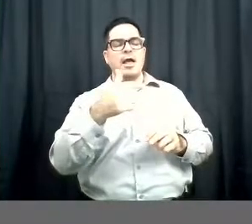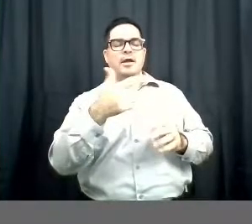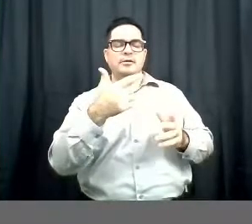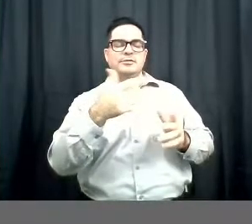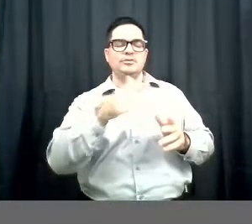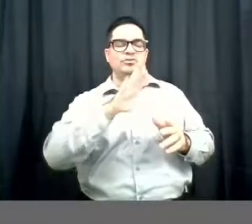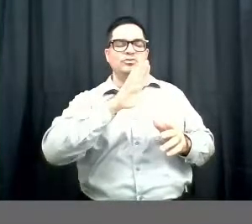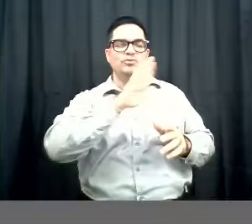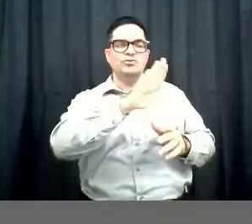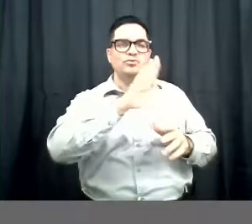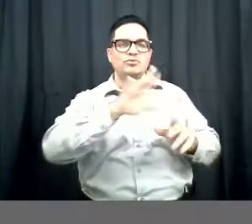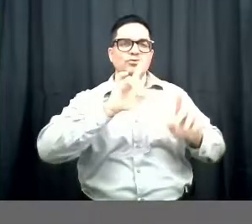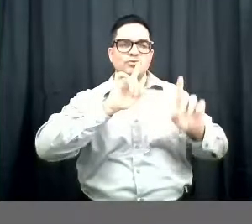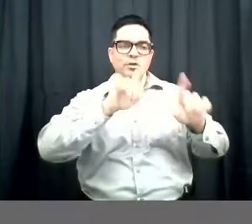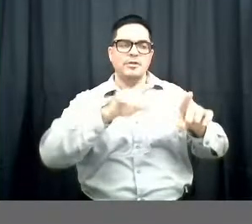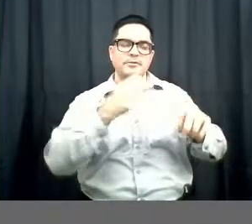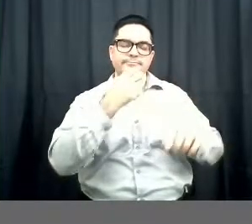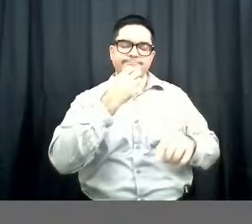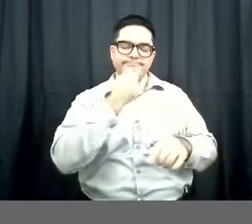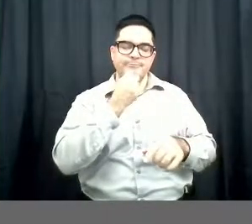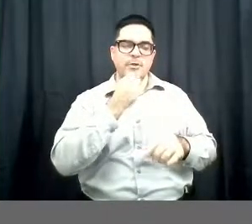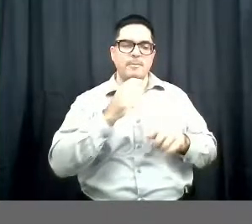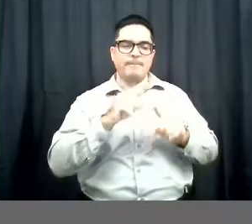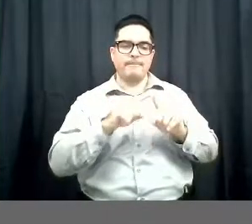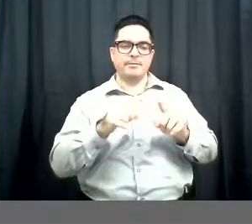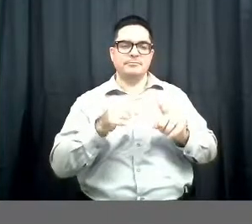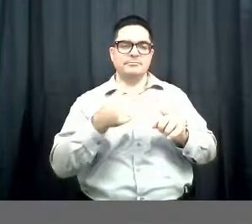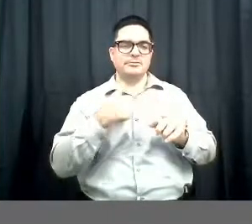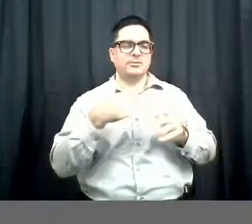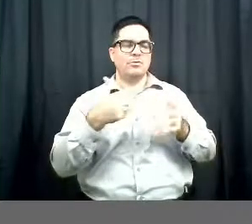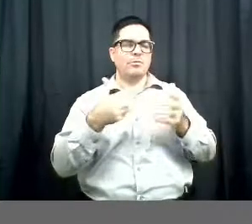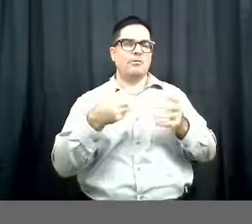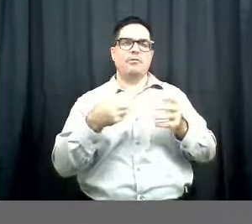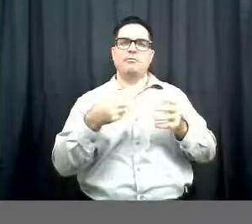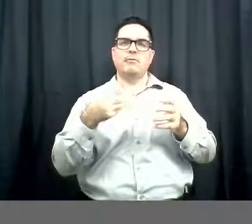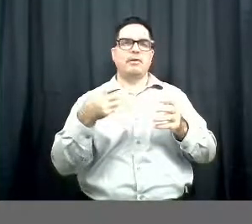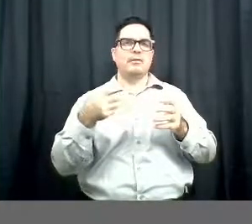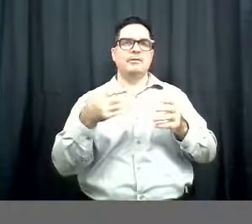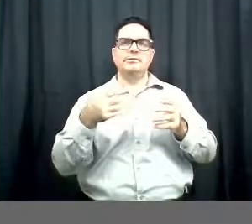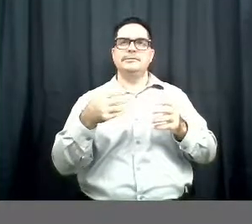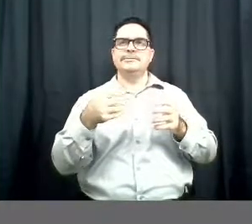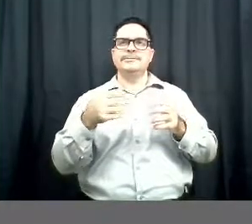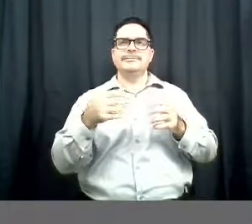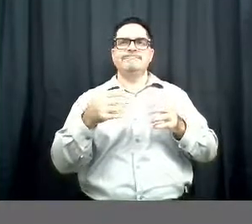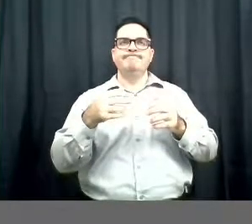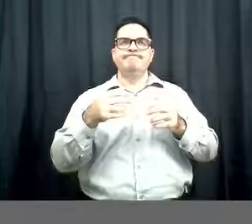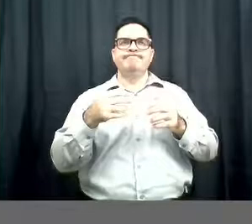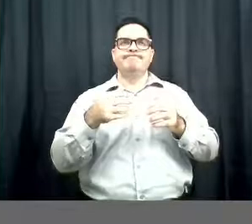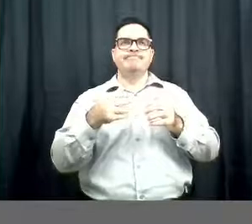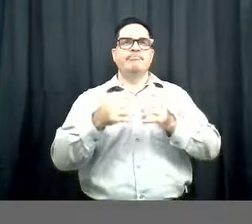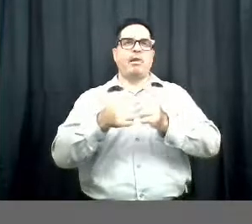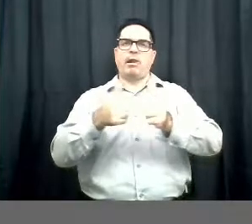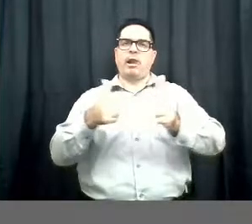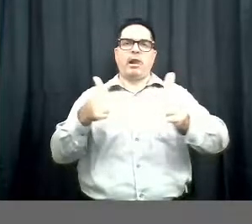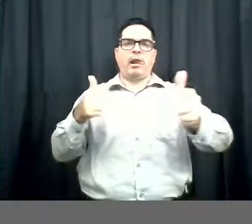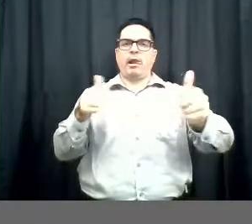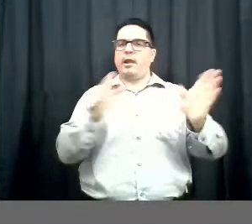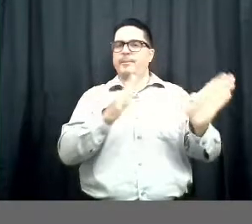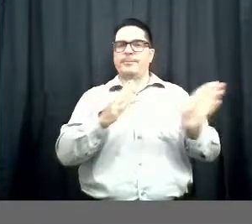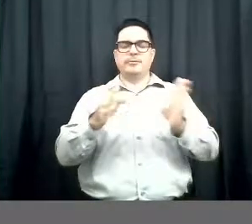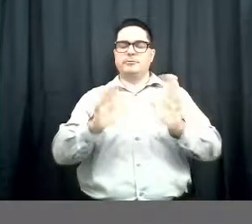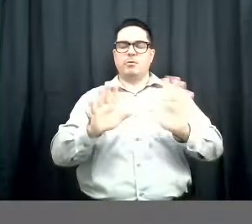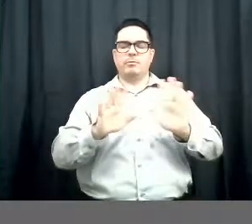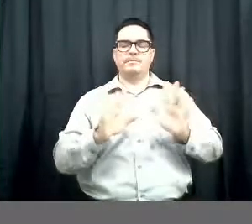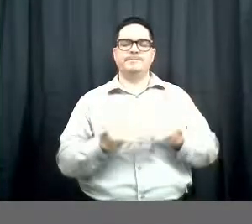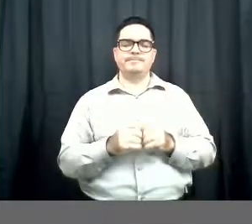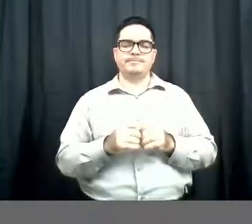this part of the program any further. But just to be clear, my question was whether or not what happens here